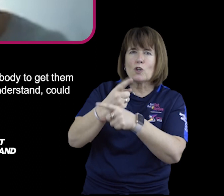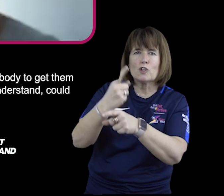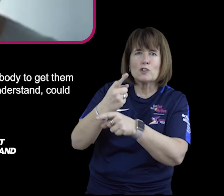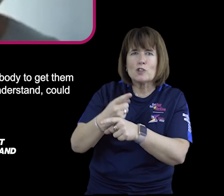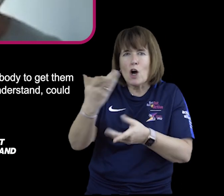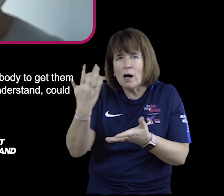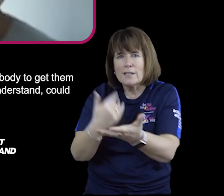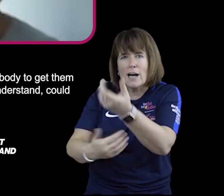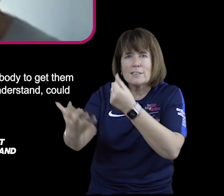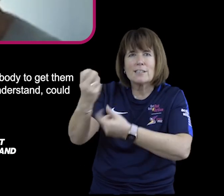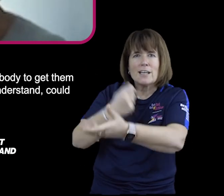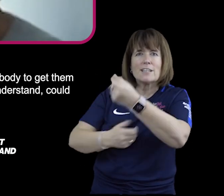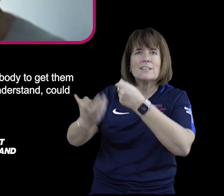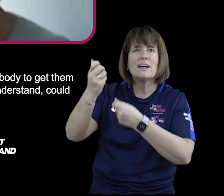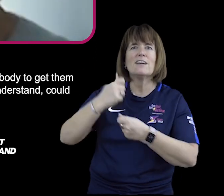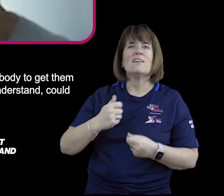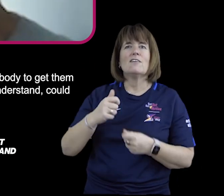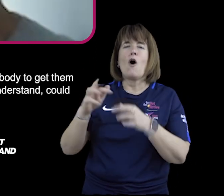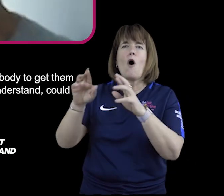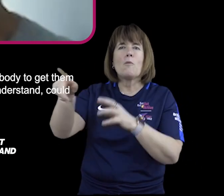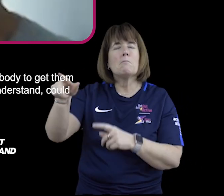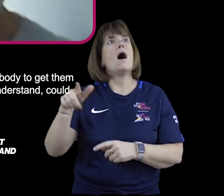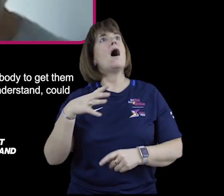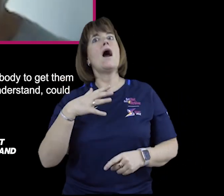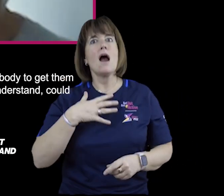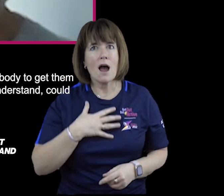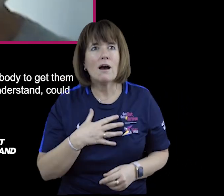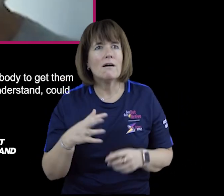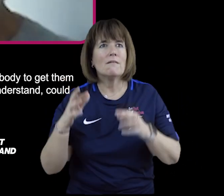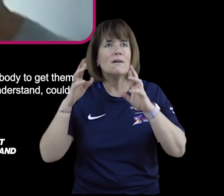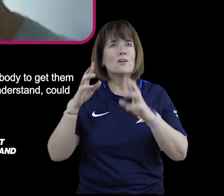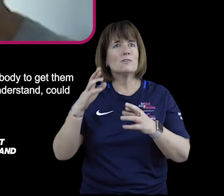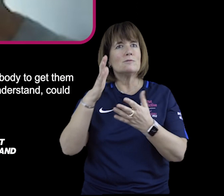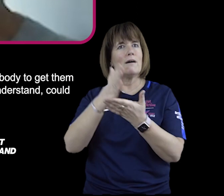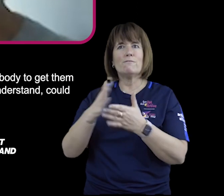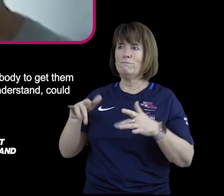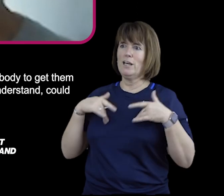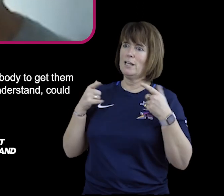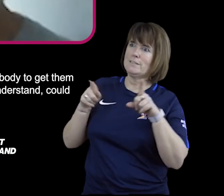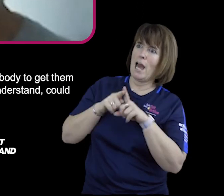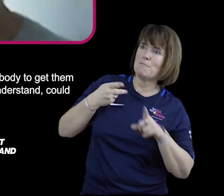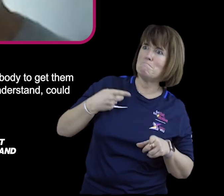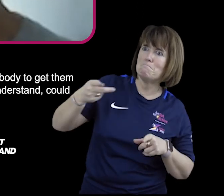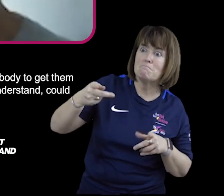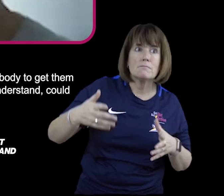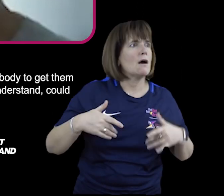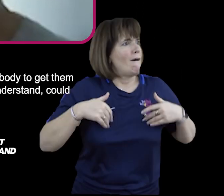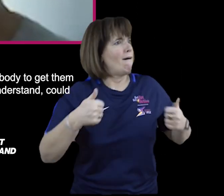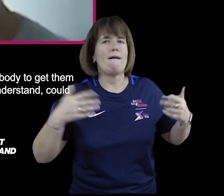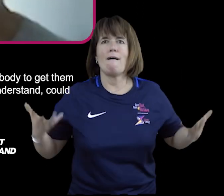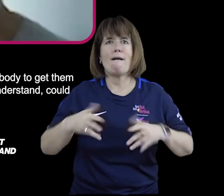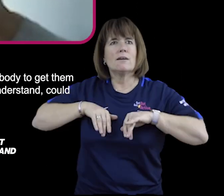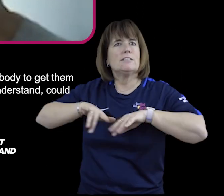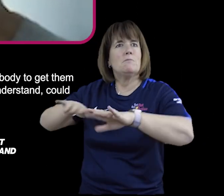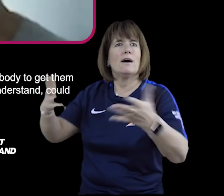to somebody to get them interested in something, I just talk to them the way I feel about it, and I hope they can understand if could actually get